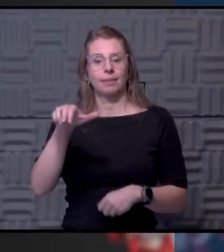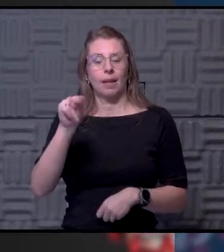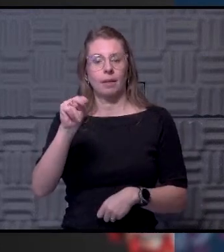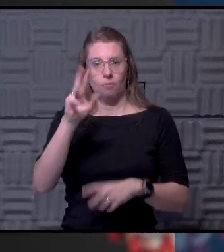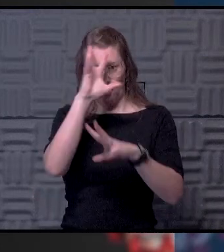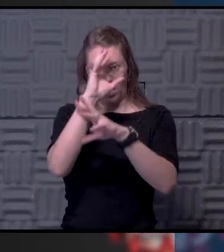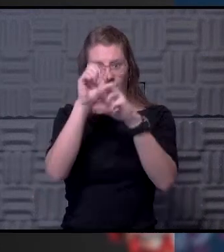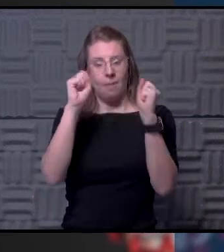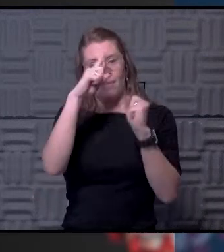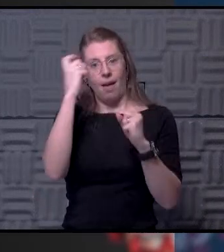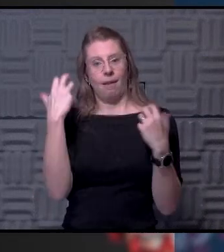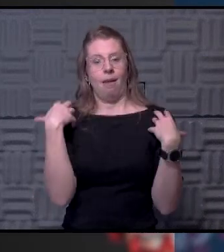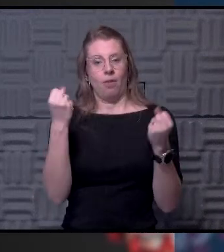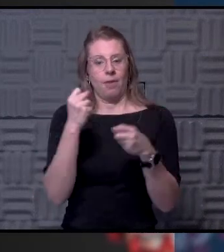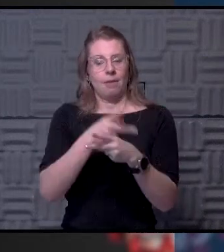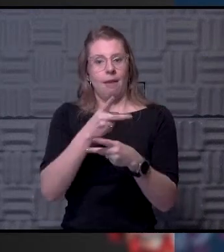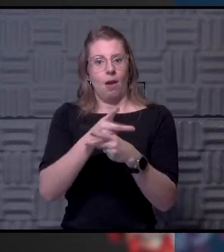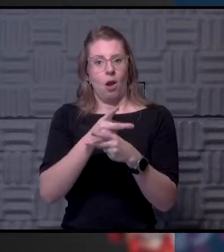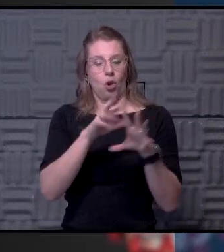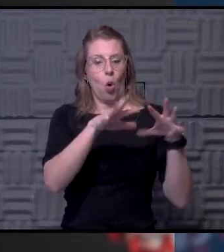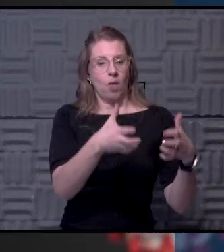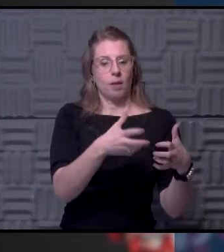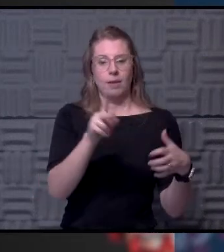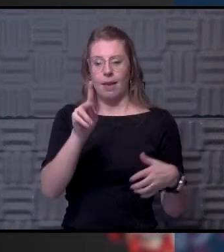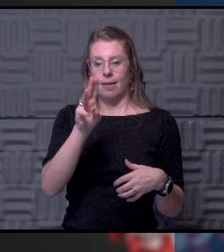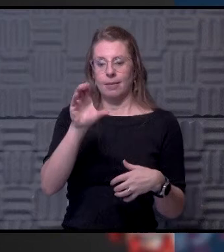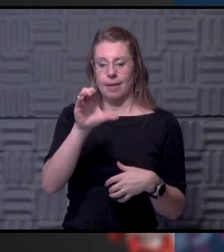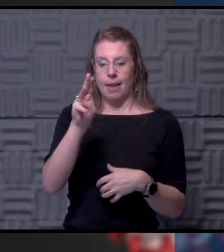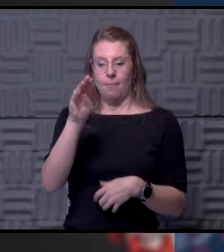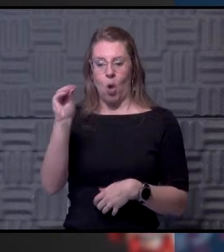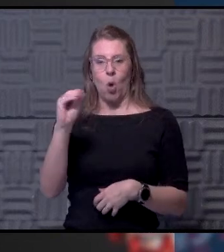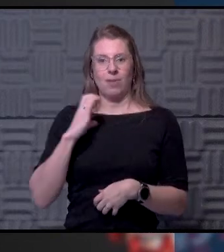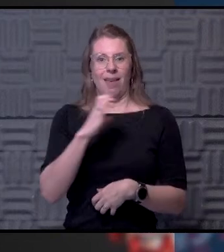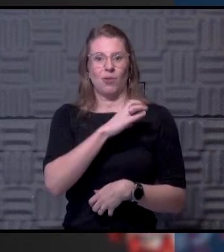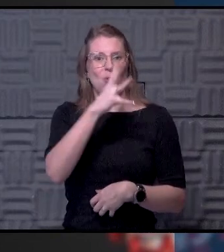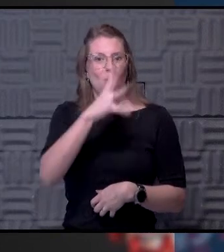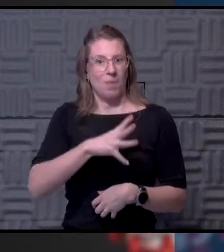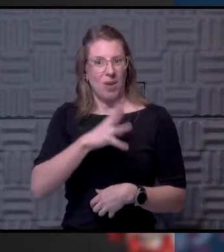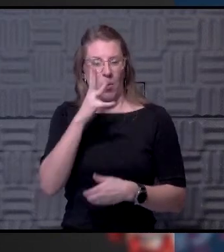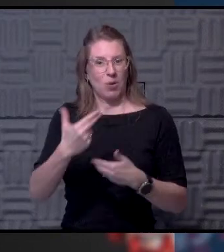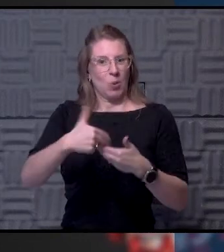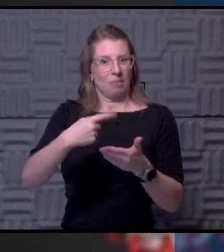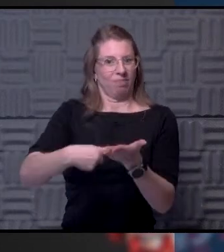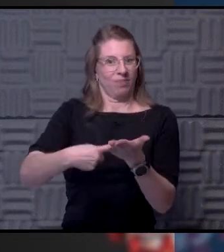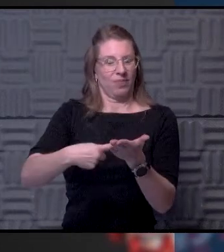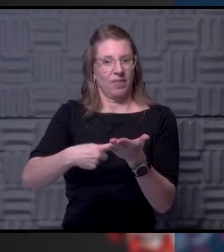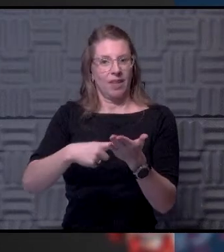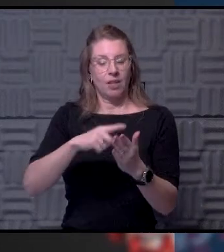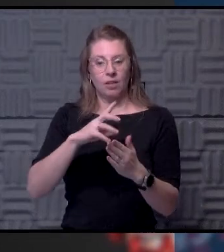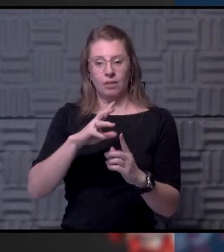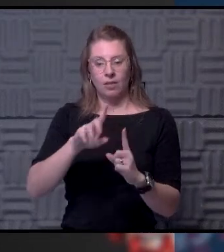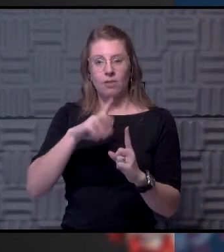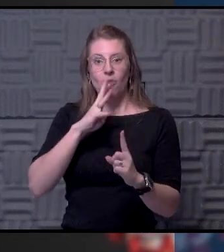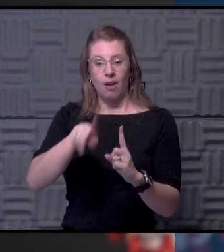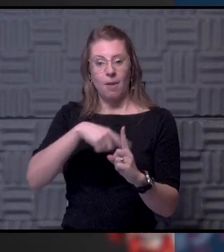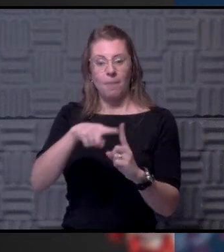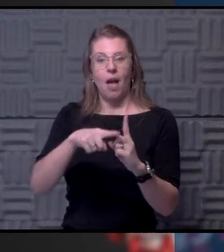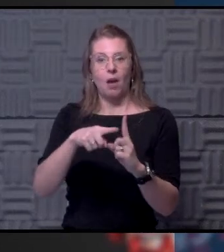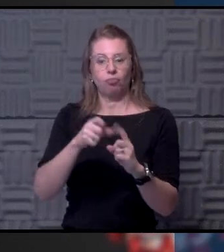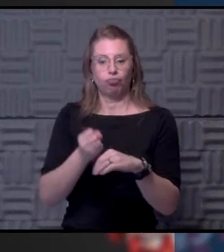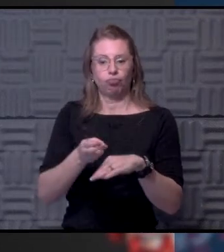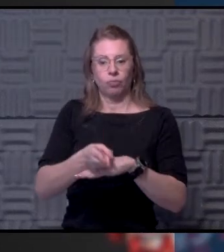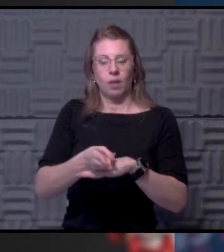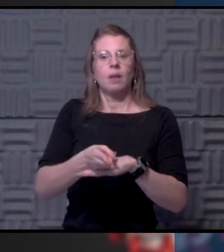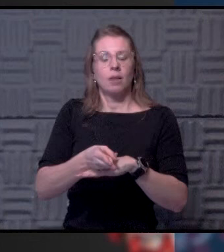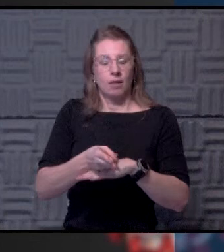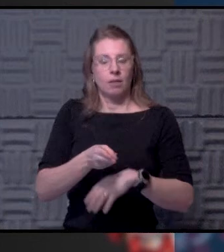Healthcare Coalition and Kansas City, Missouri councilwoman, who's going to join our update to talk about initiatives to overcome vaccine hesitation among